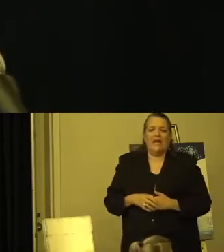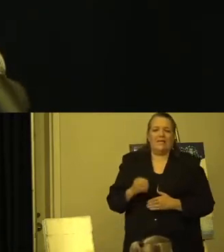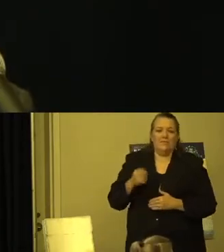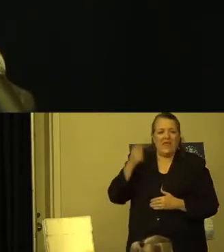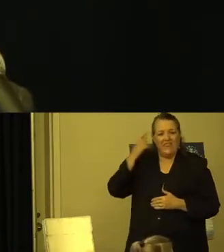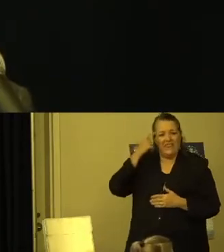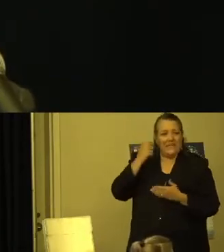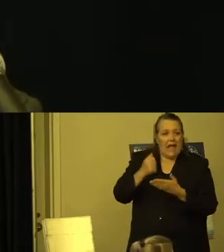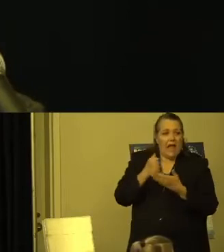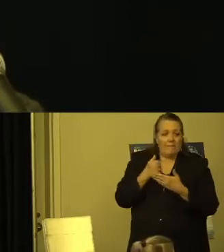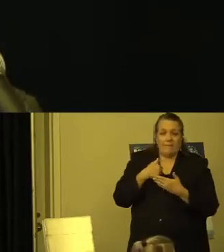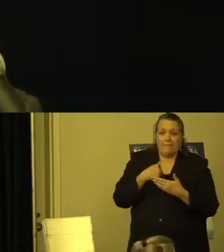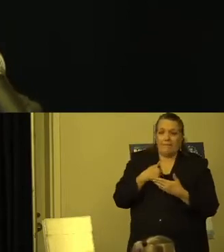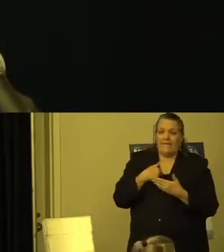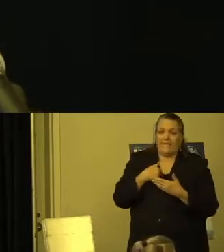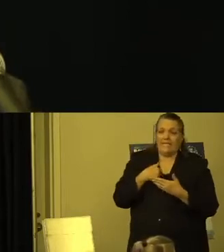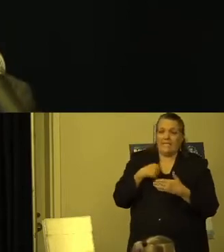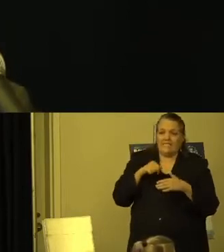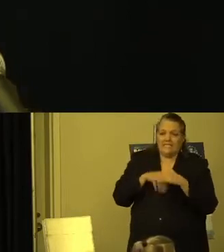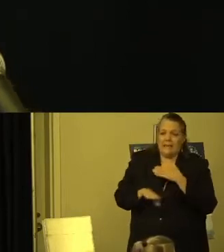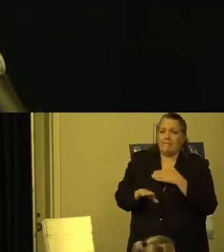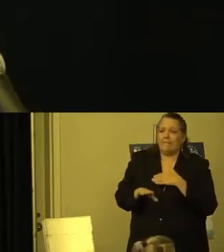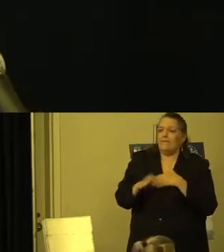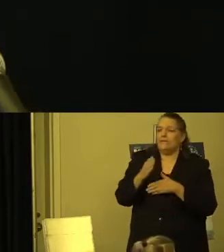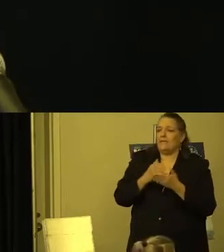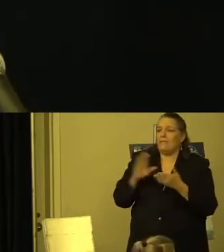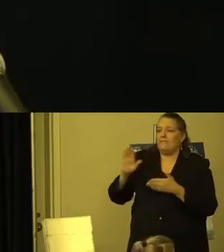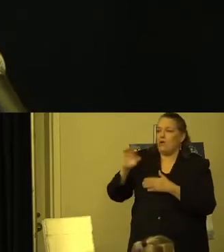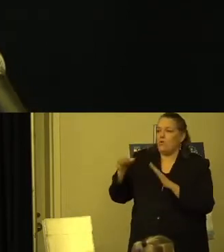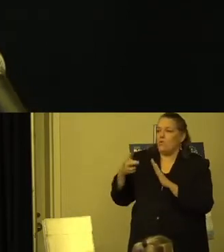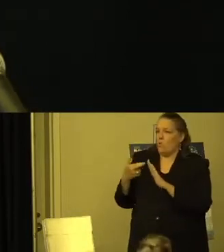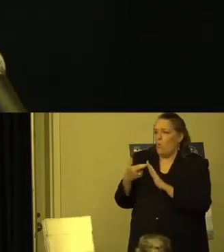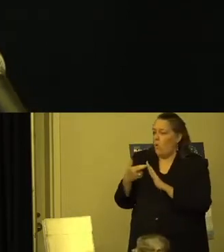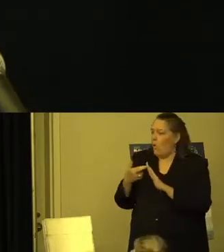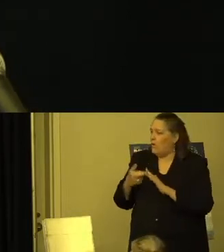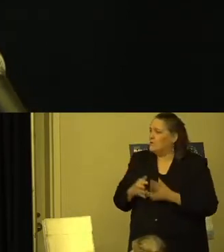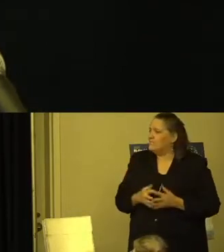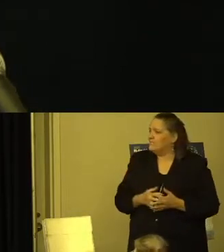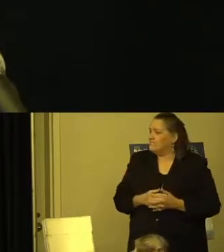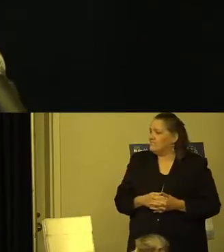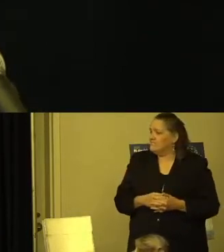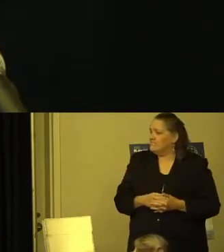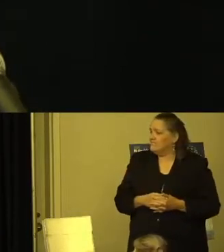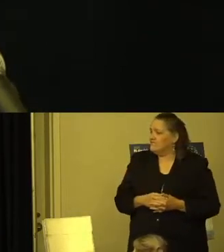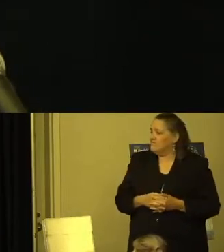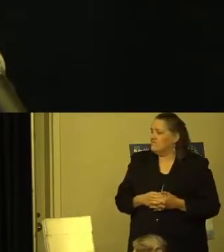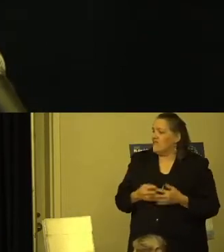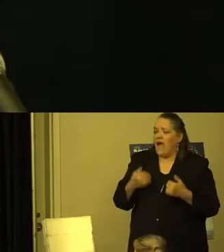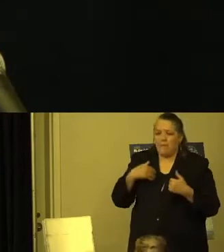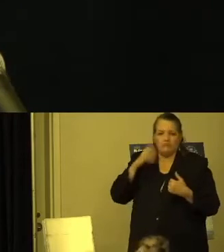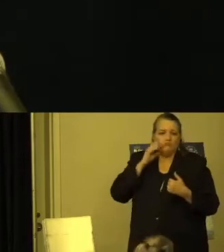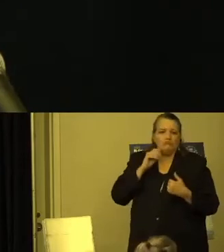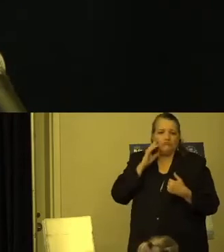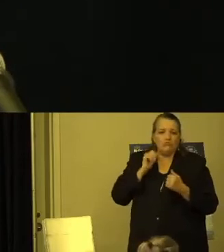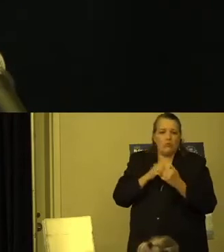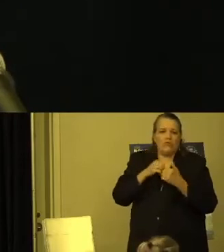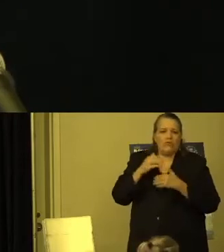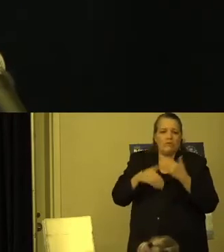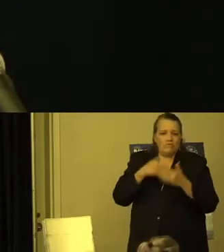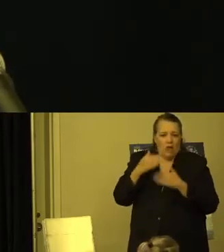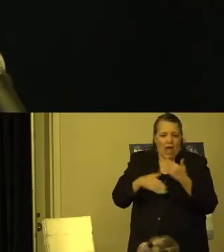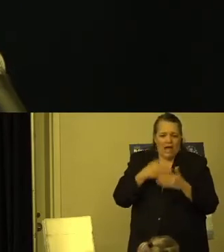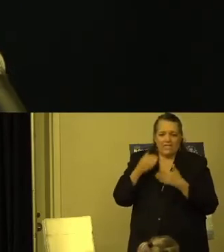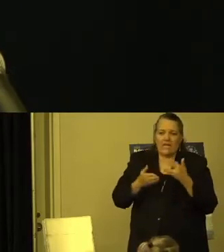is helping me to be able to step into some of Judy's role. I've had a lot of experience with the process of getting